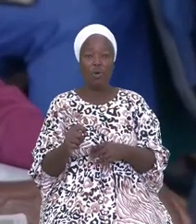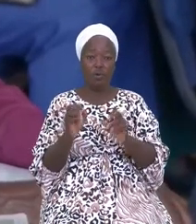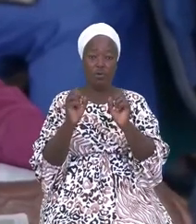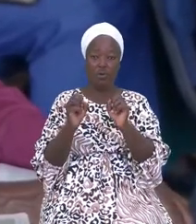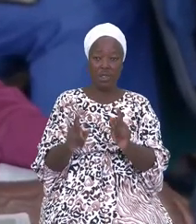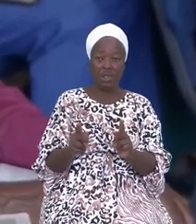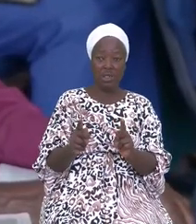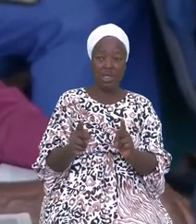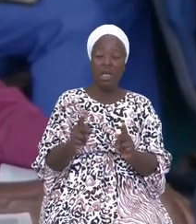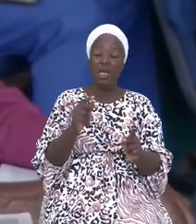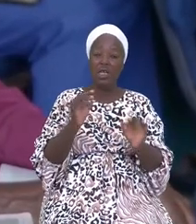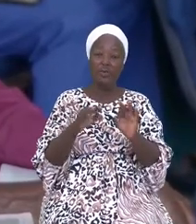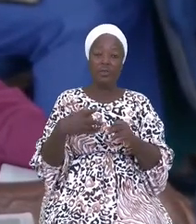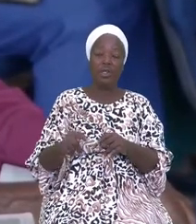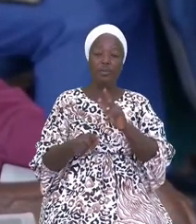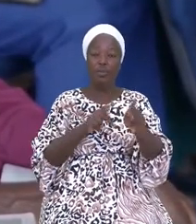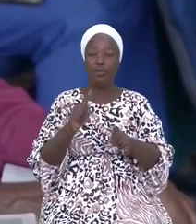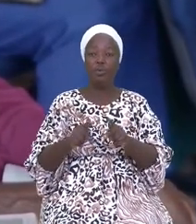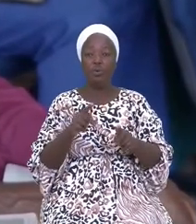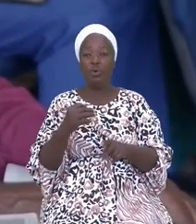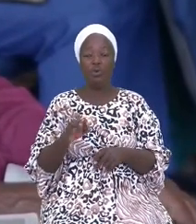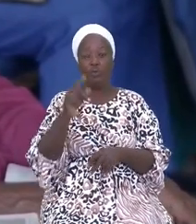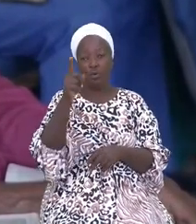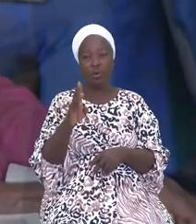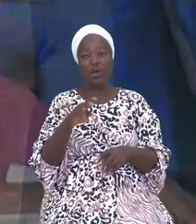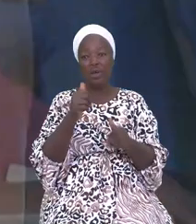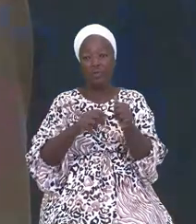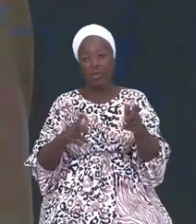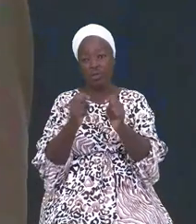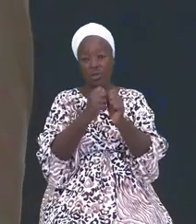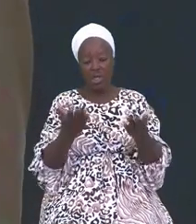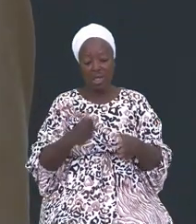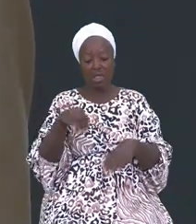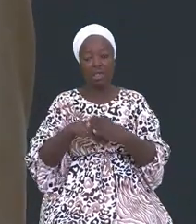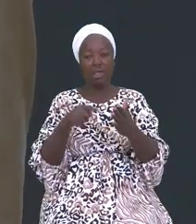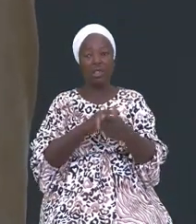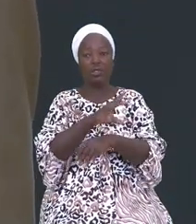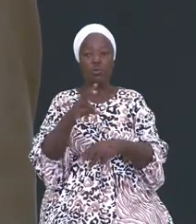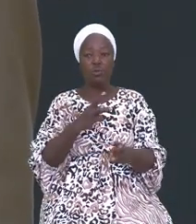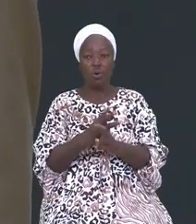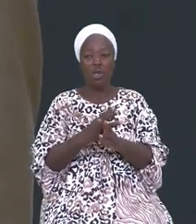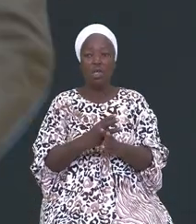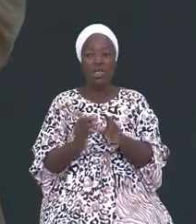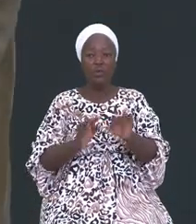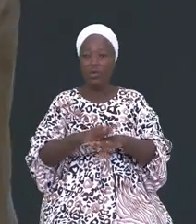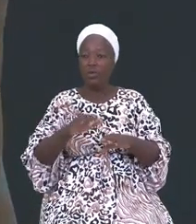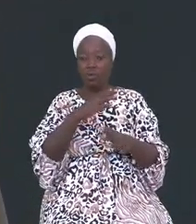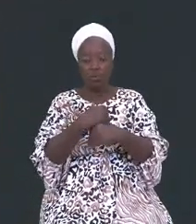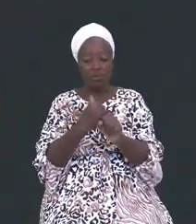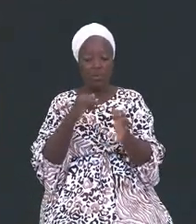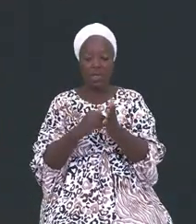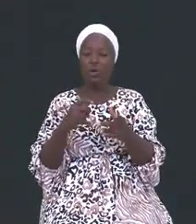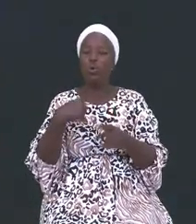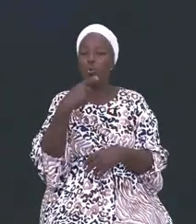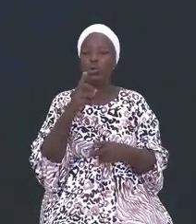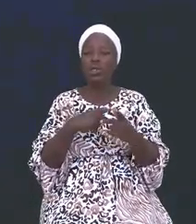if the people who've got everything together here in this world, if they don't make it, who